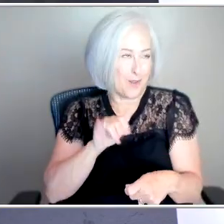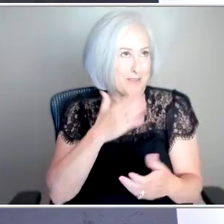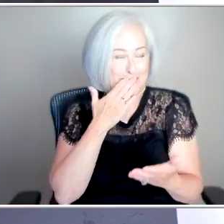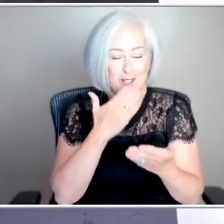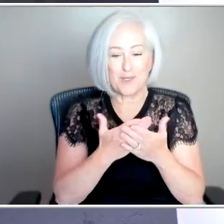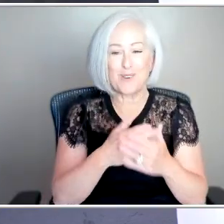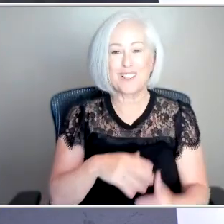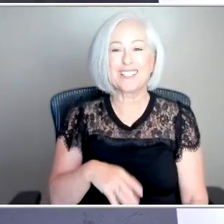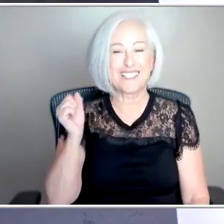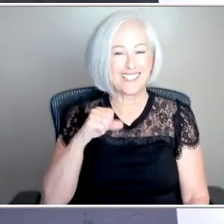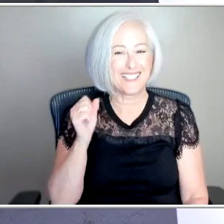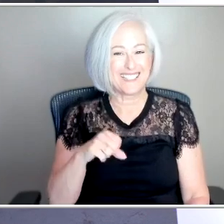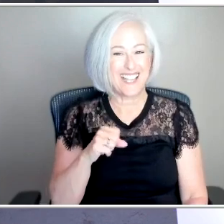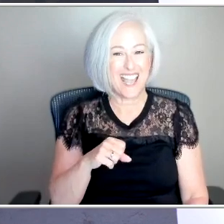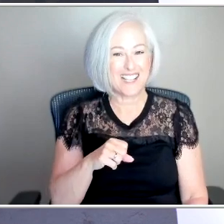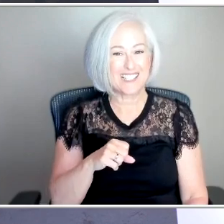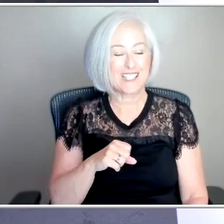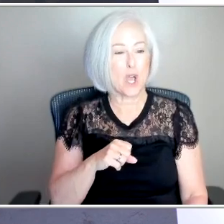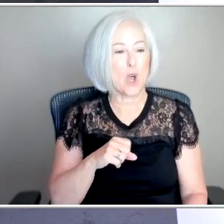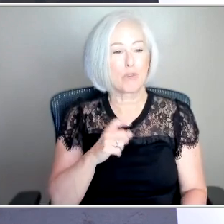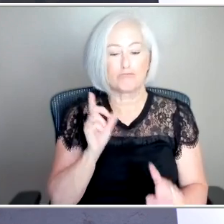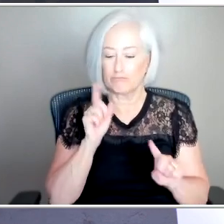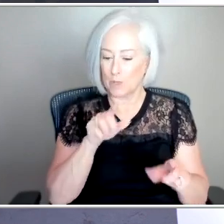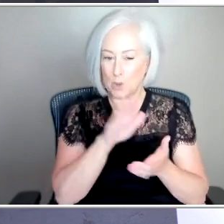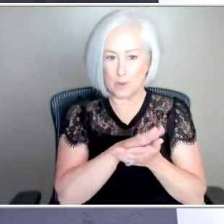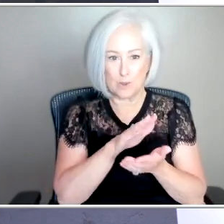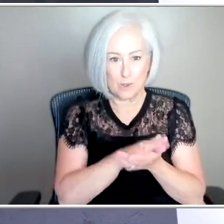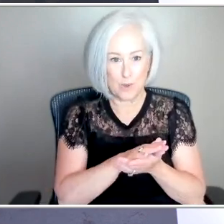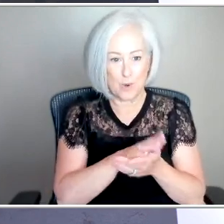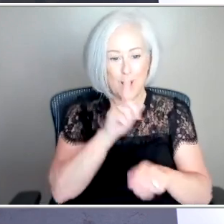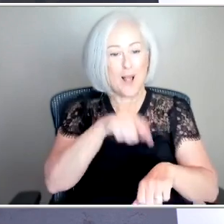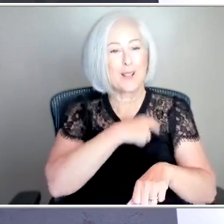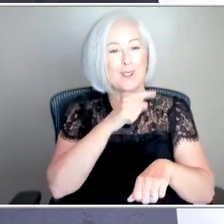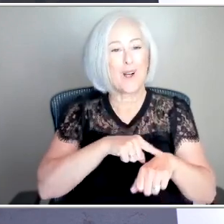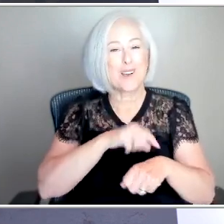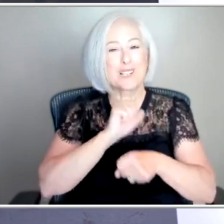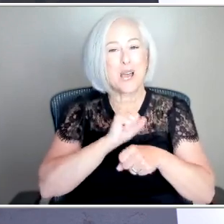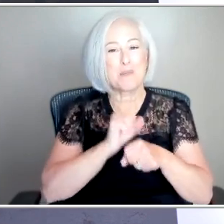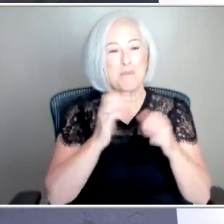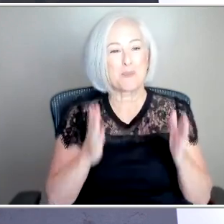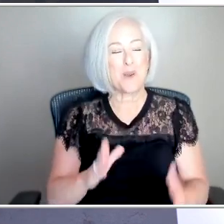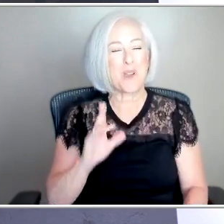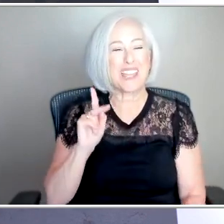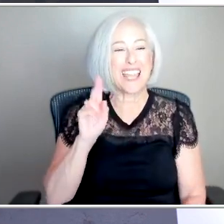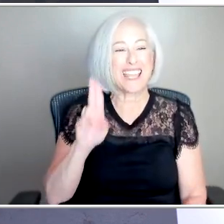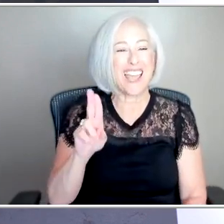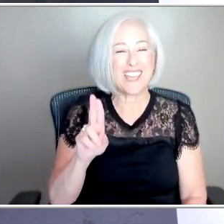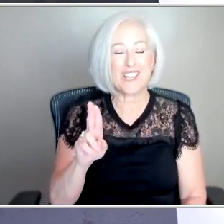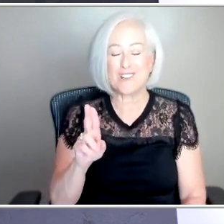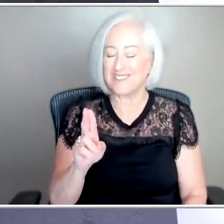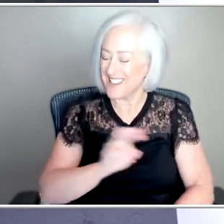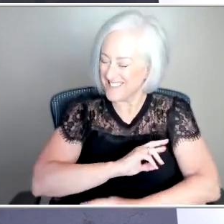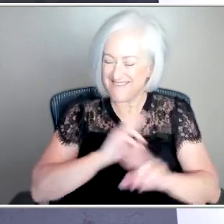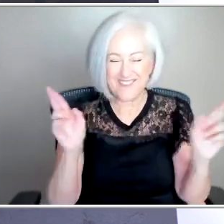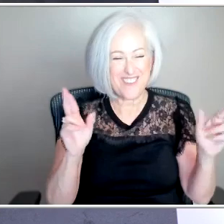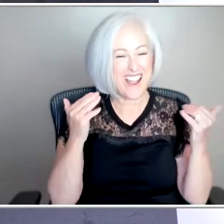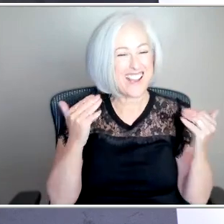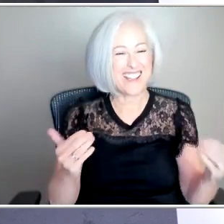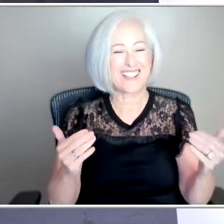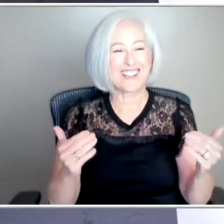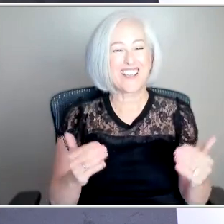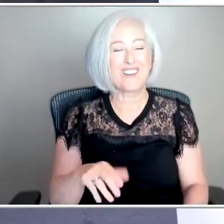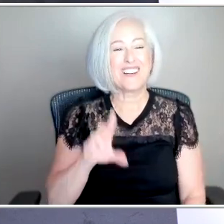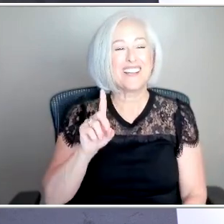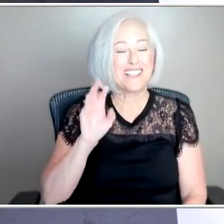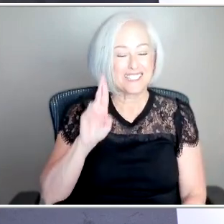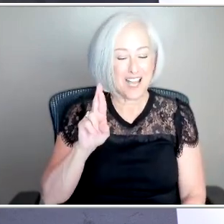nursing school, Yes. be a long-time employee of ours. Okay, it's on. It is on. Dr. Abhyankar, again,